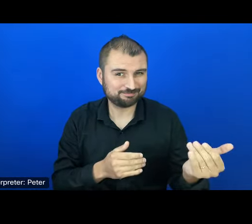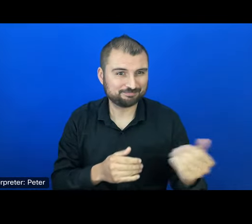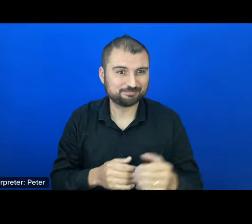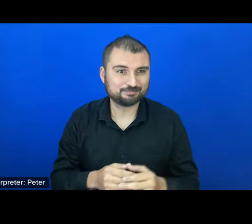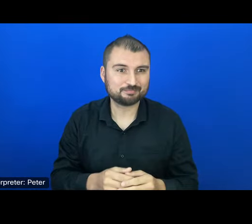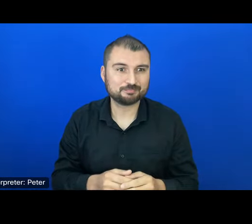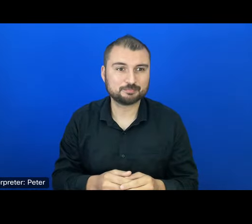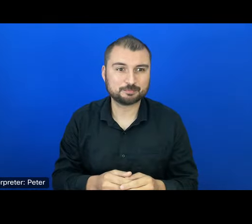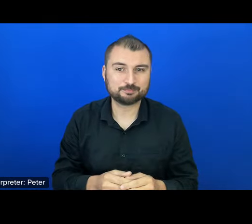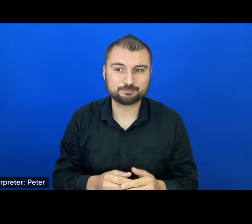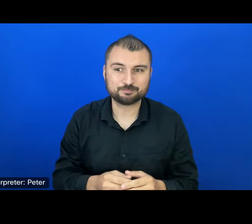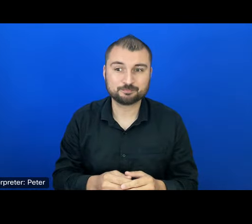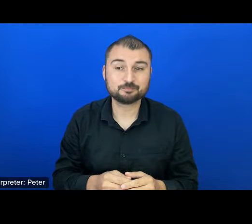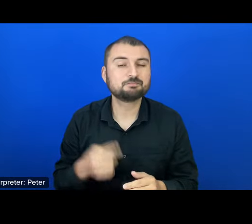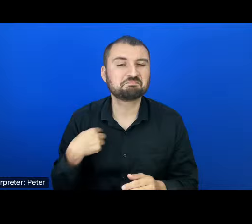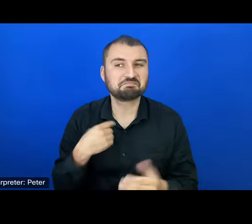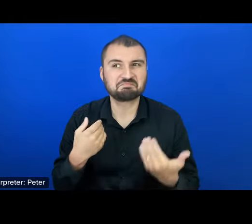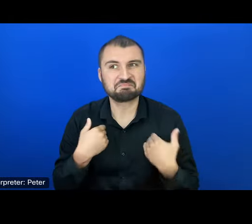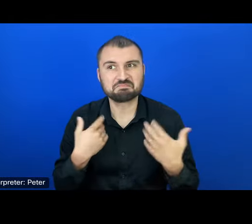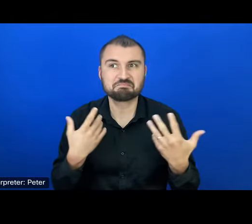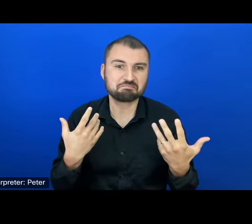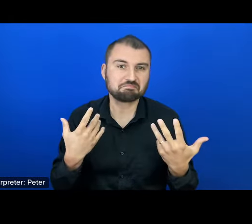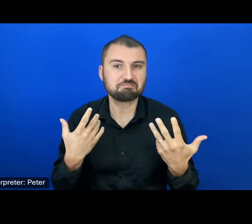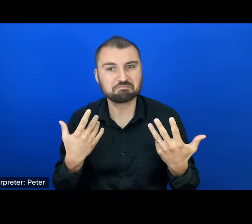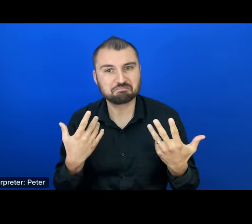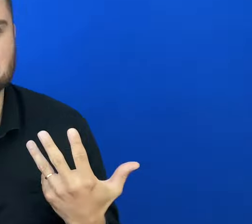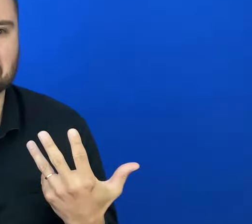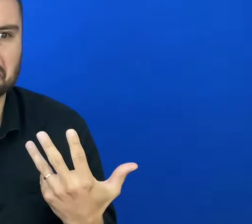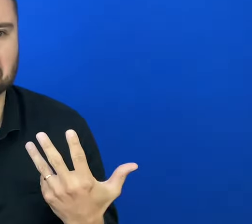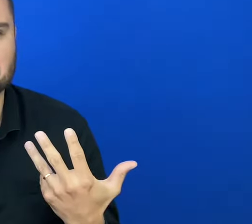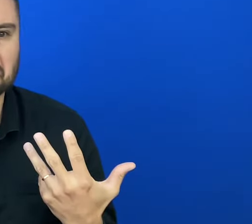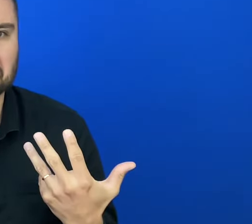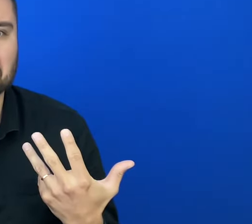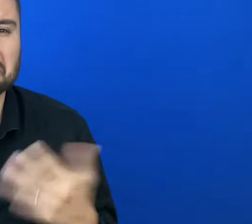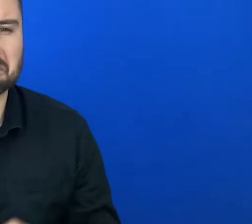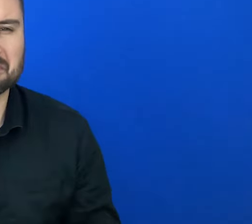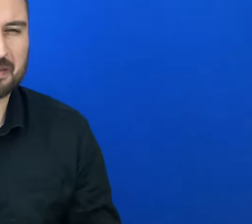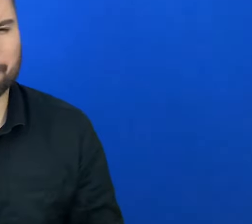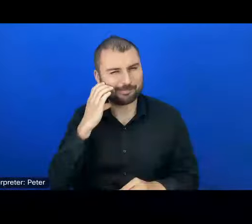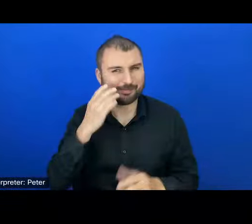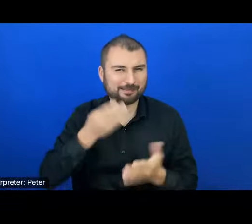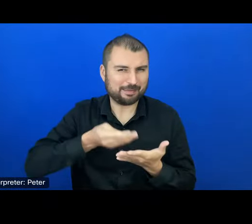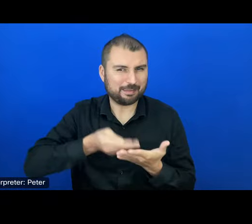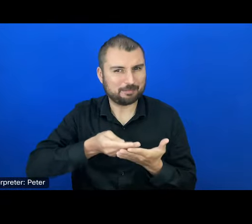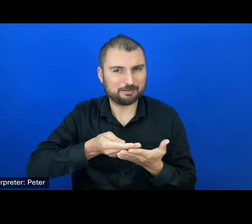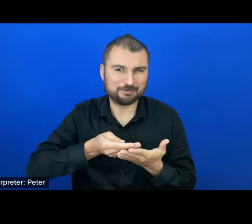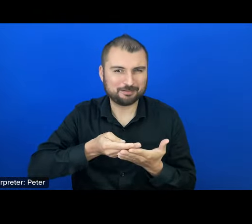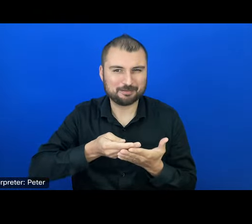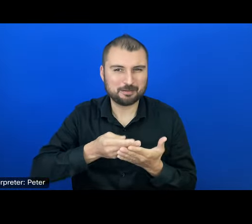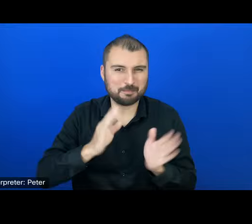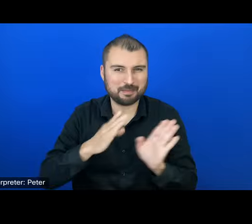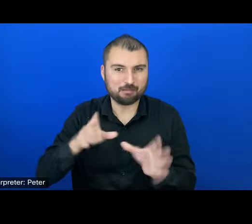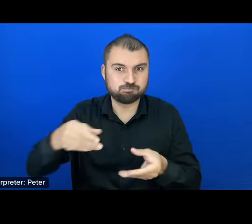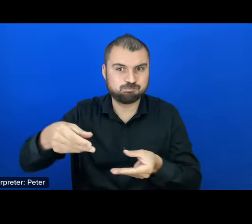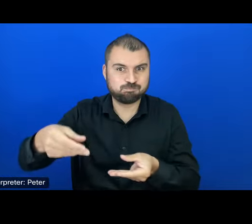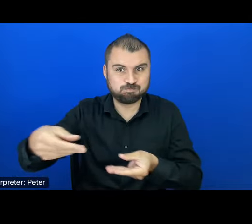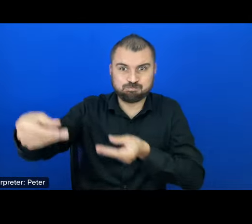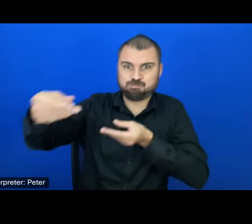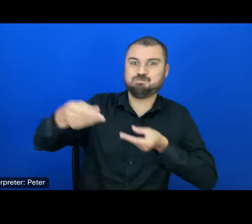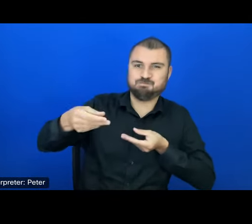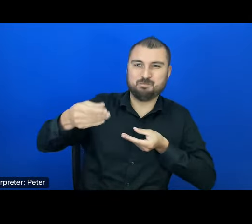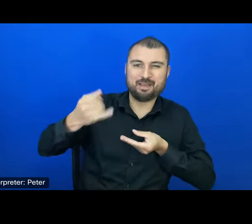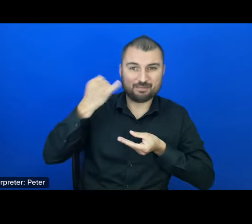Now we've got a relatively thick capital improvements plan that was handed to us. If anybody wants to come up and just kind of jump through